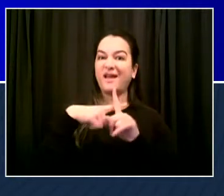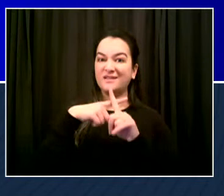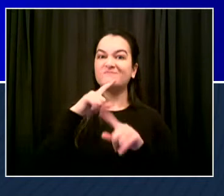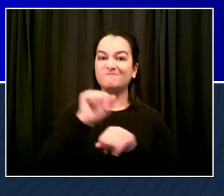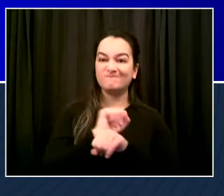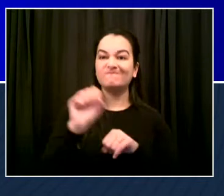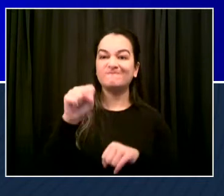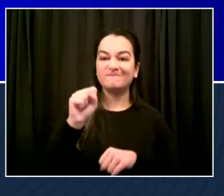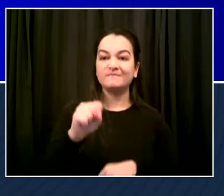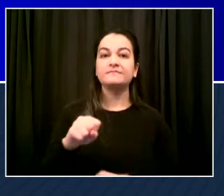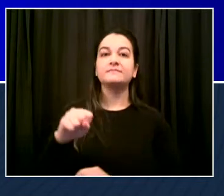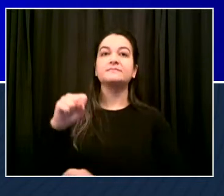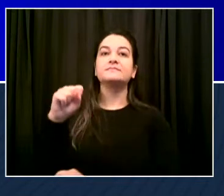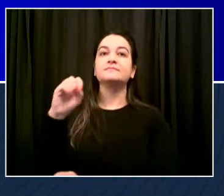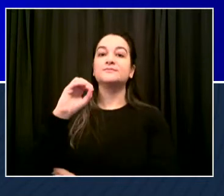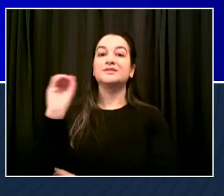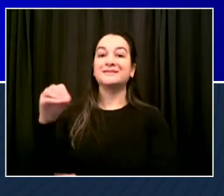average,